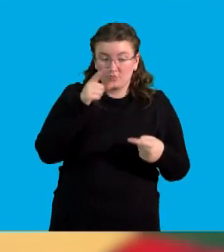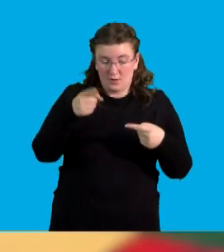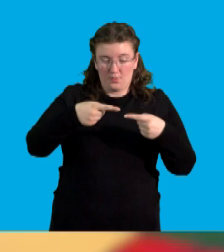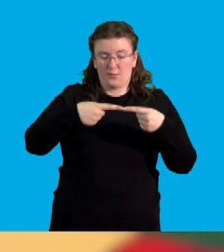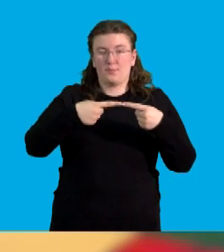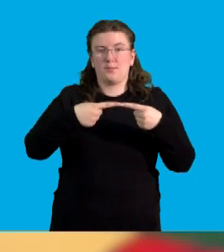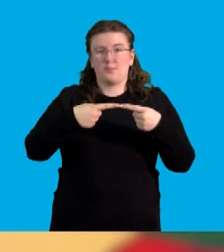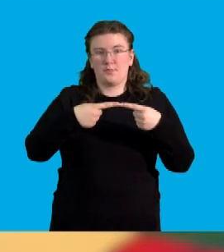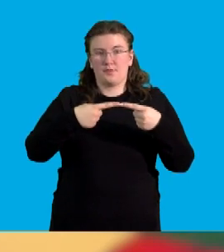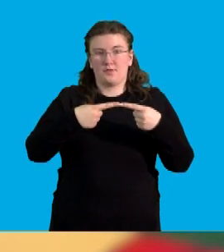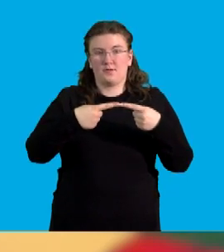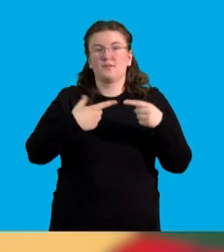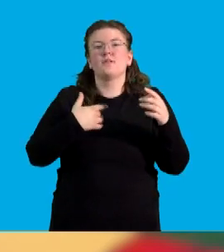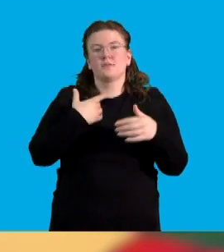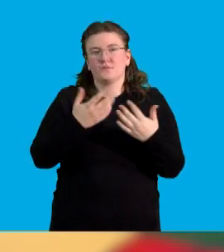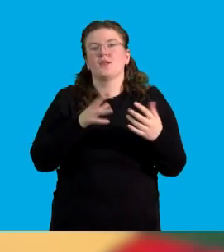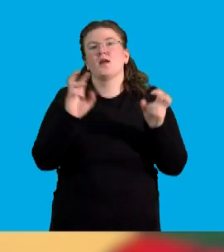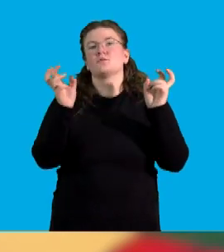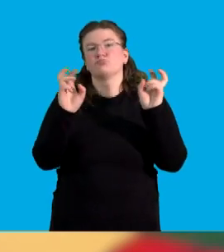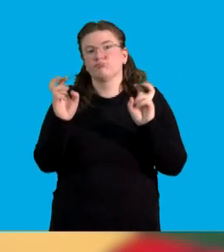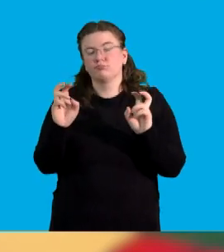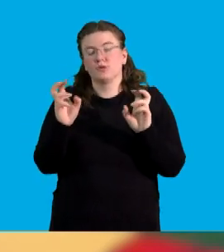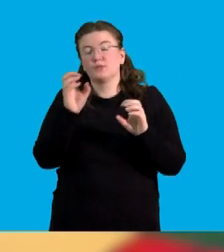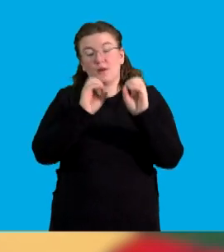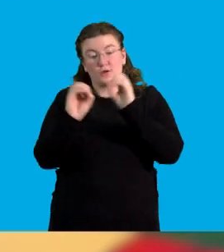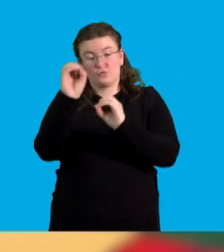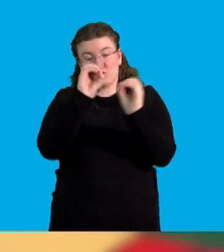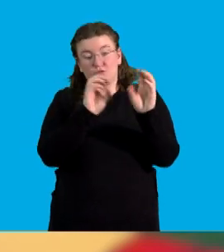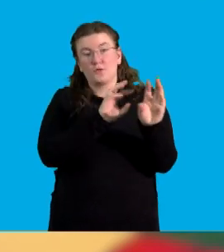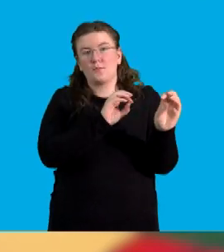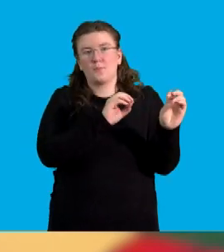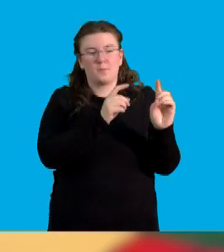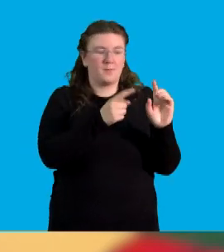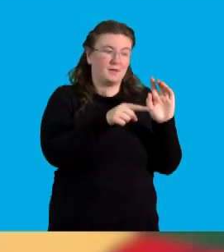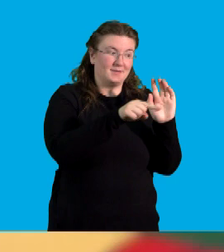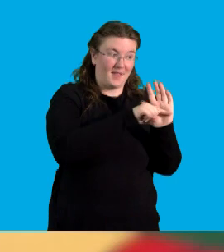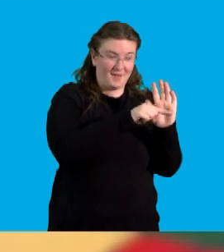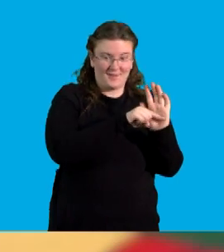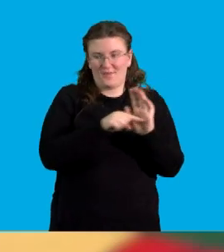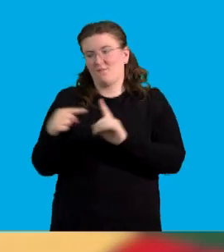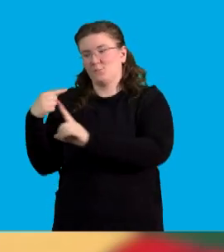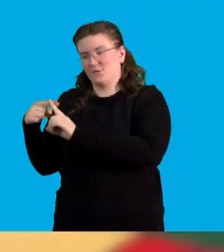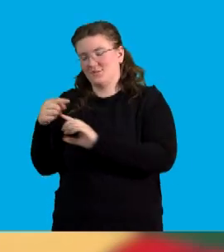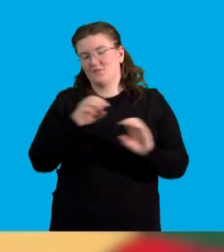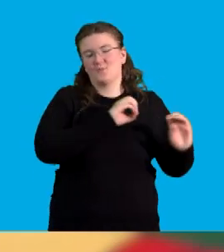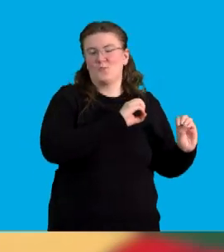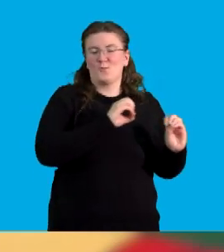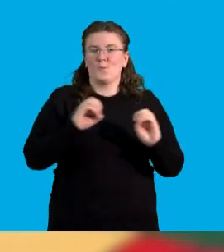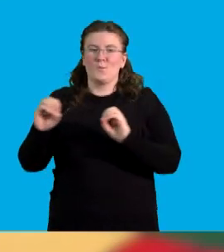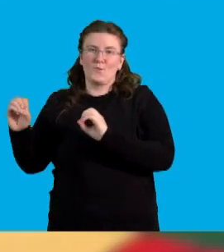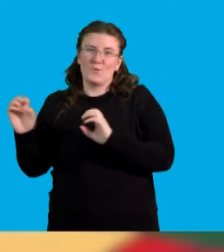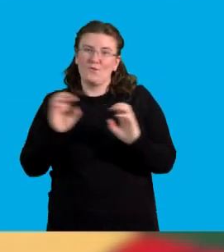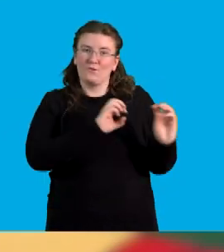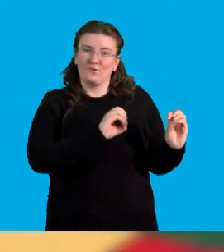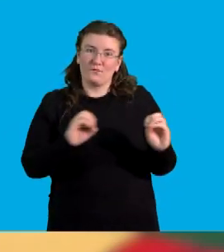that wire or to that metal, then those electrons will start now to move from the negative terminal to the positive terminal,